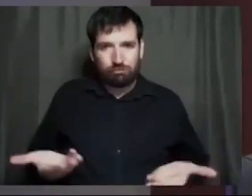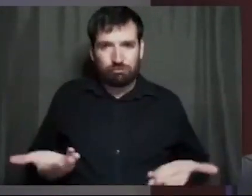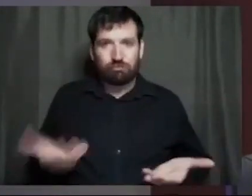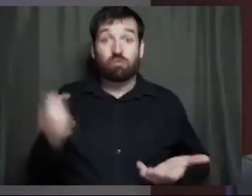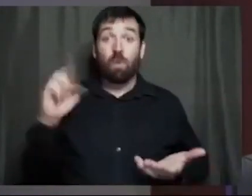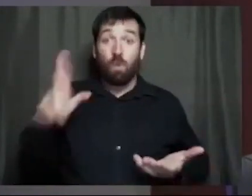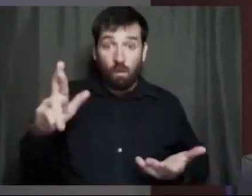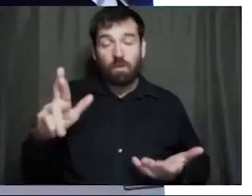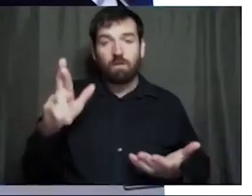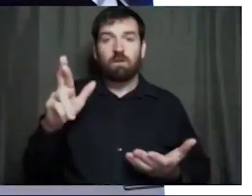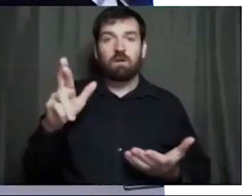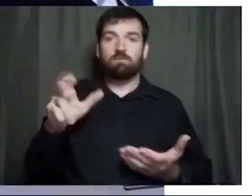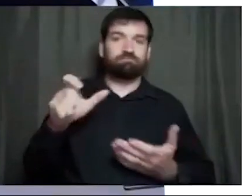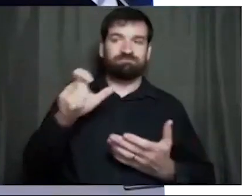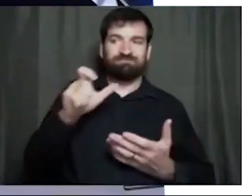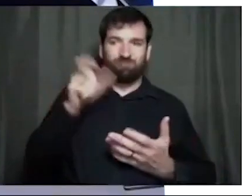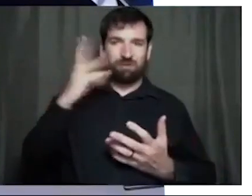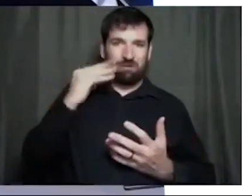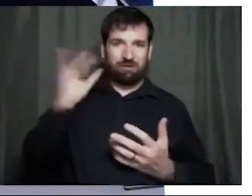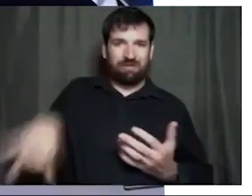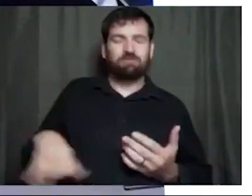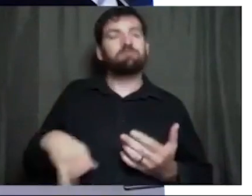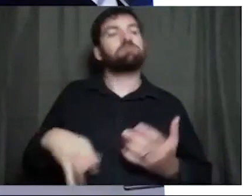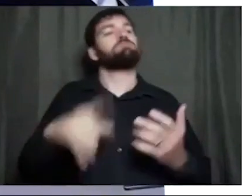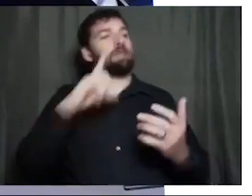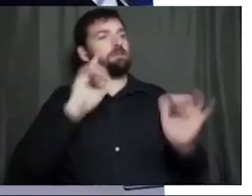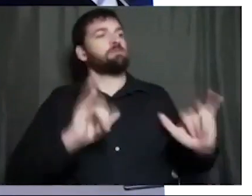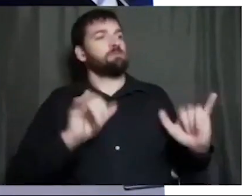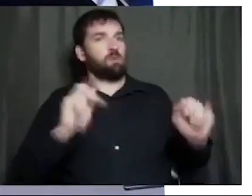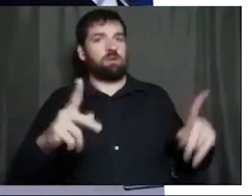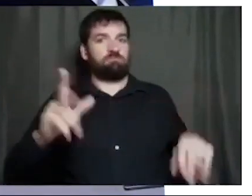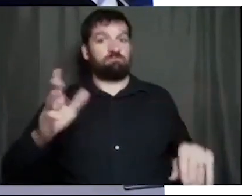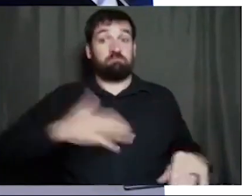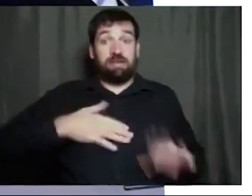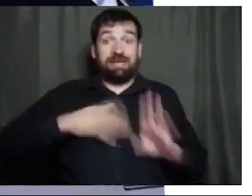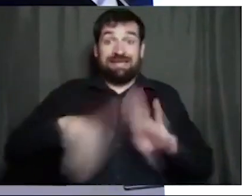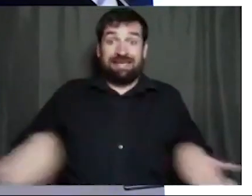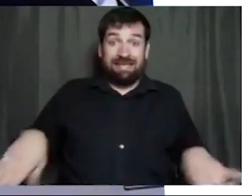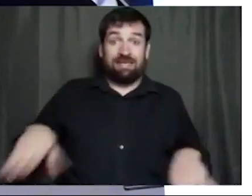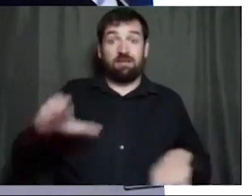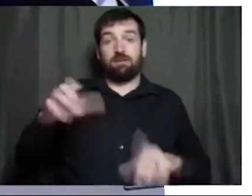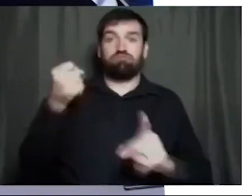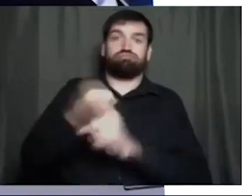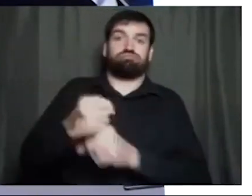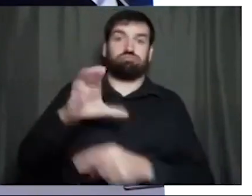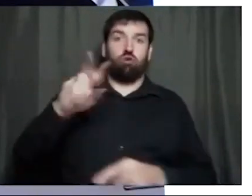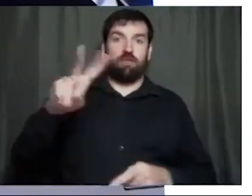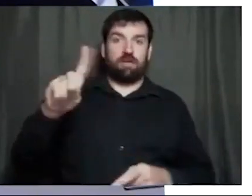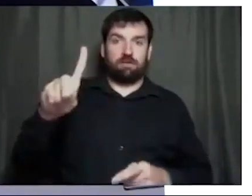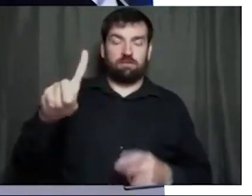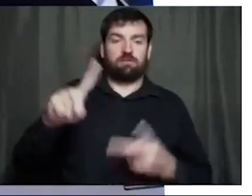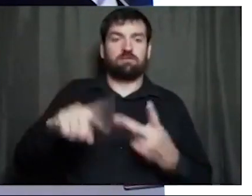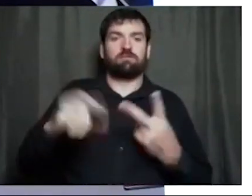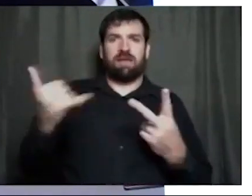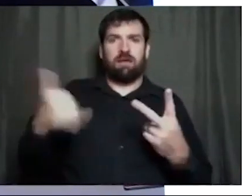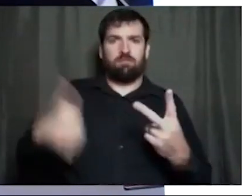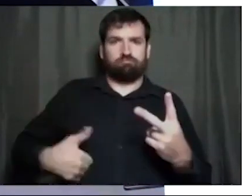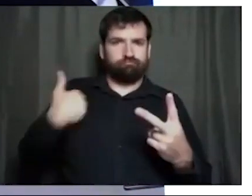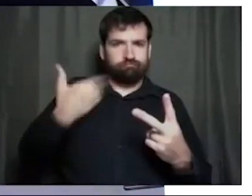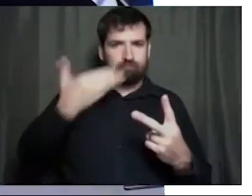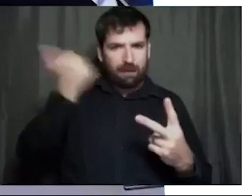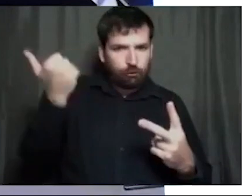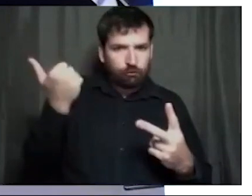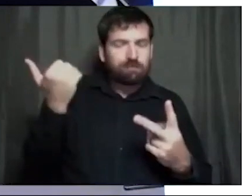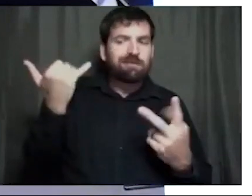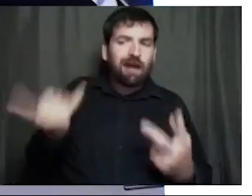state. So what's the thinking behind, okay, my kid gets COVID, they survive COVID, but now what when it comes to lifelong long hauler symptoms?